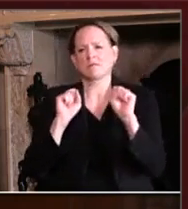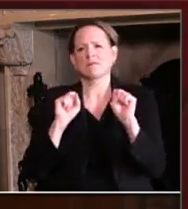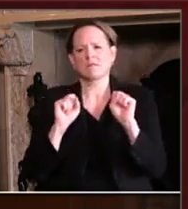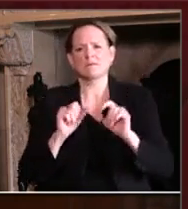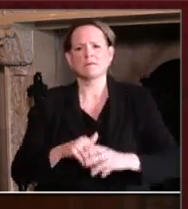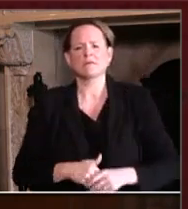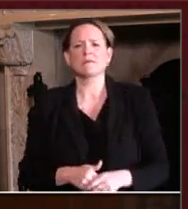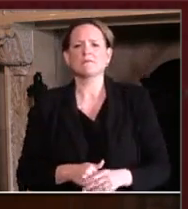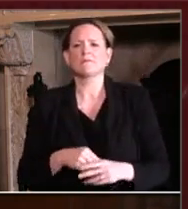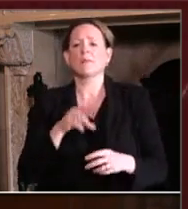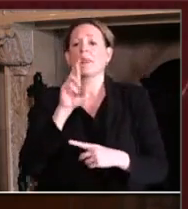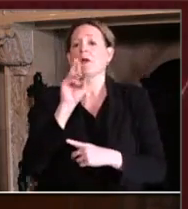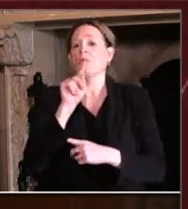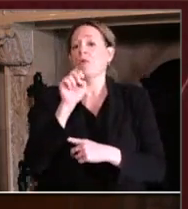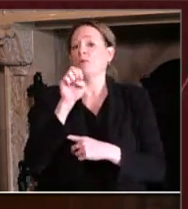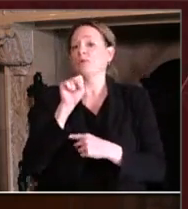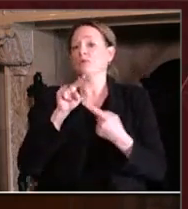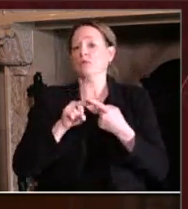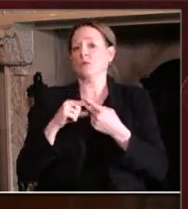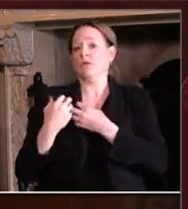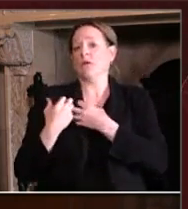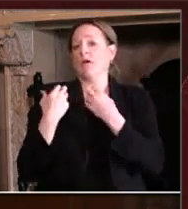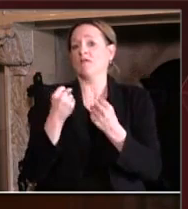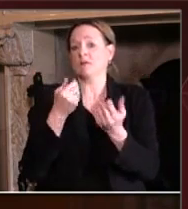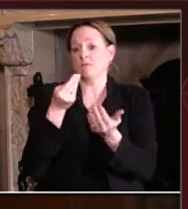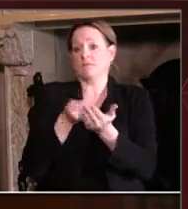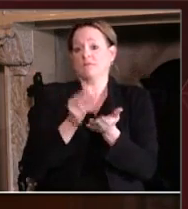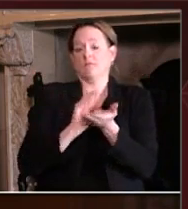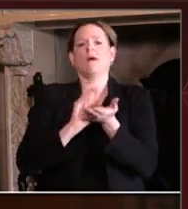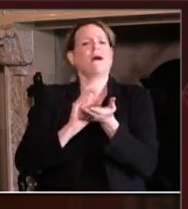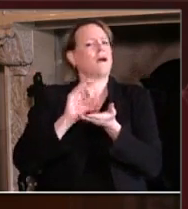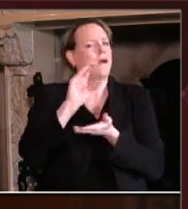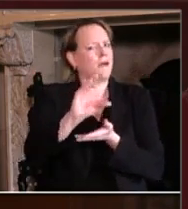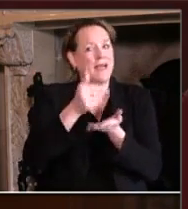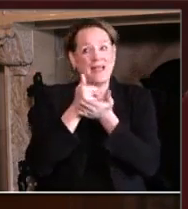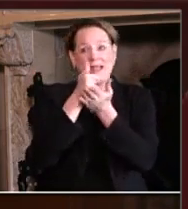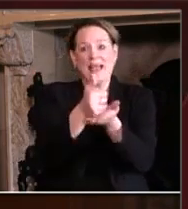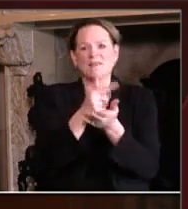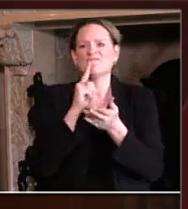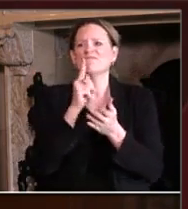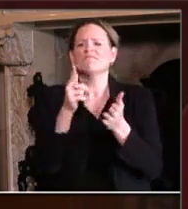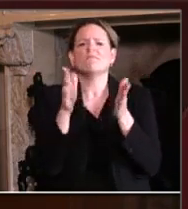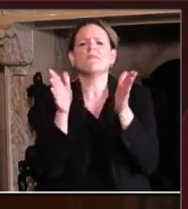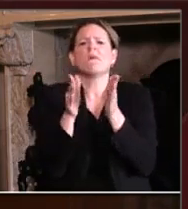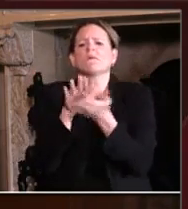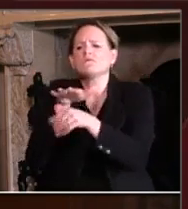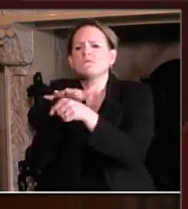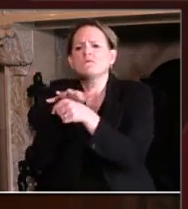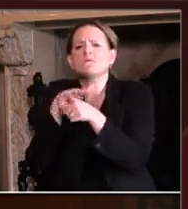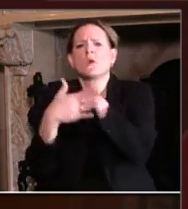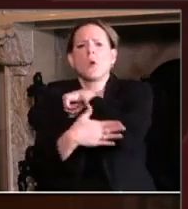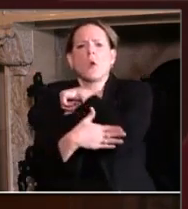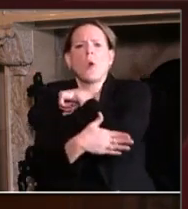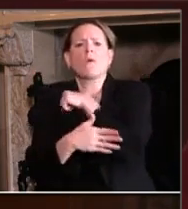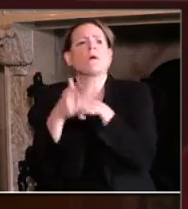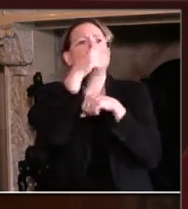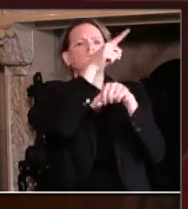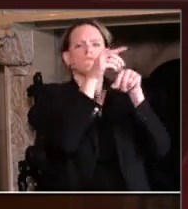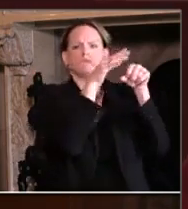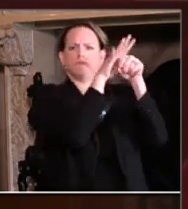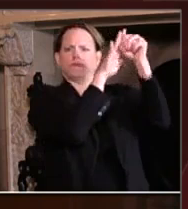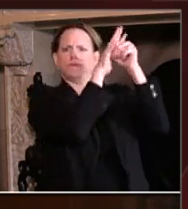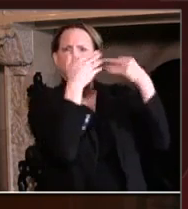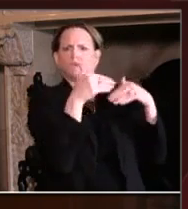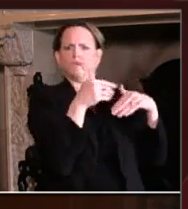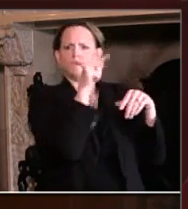communities because they know what's best, or what they know what they need and how best to address the unique